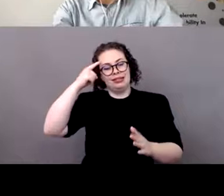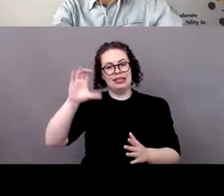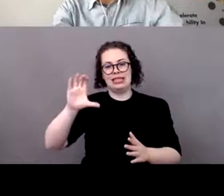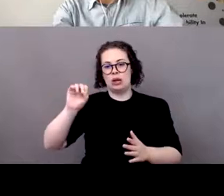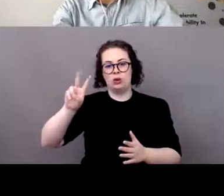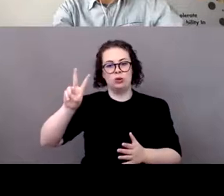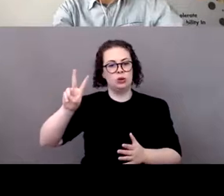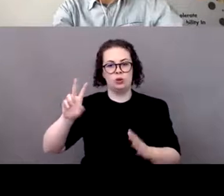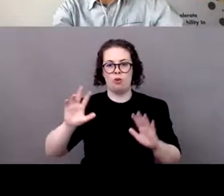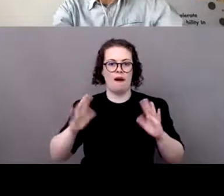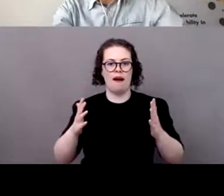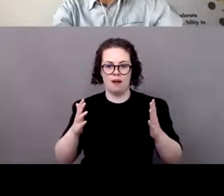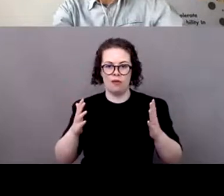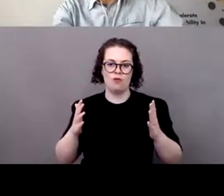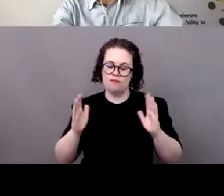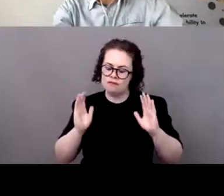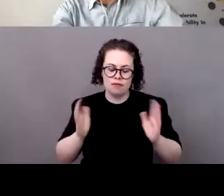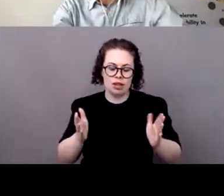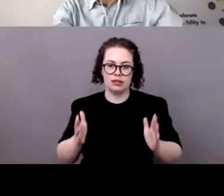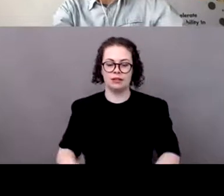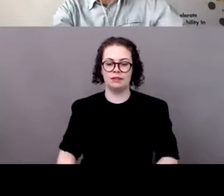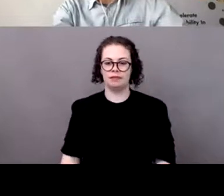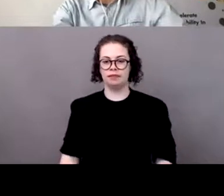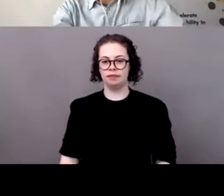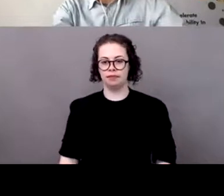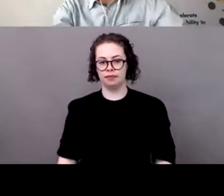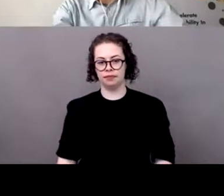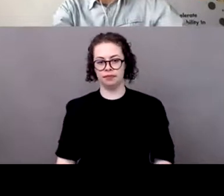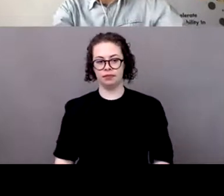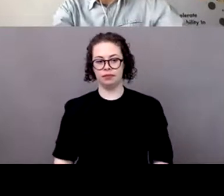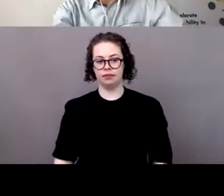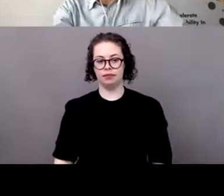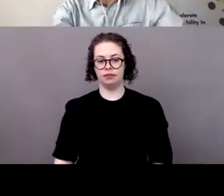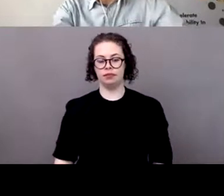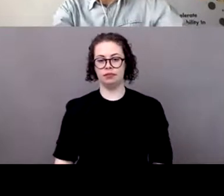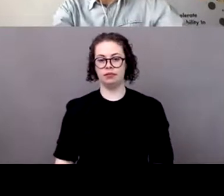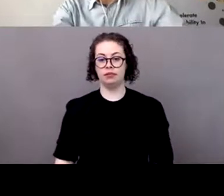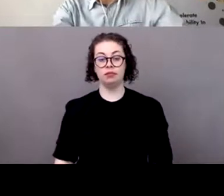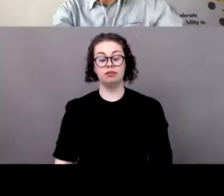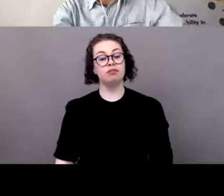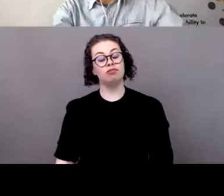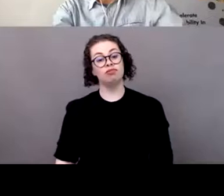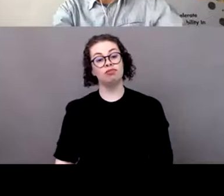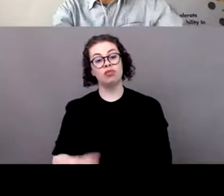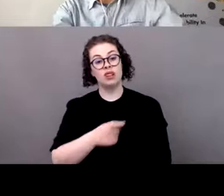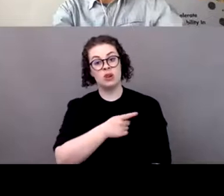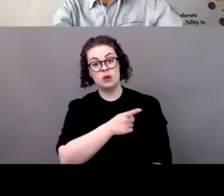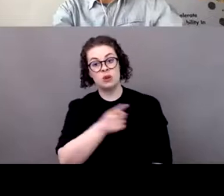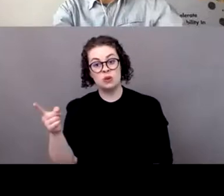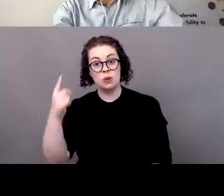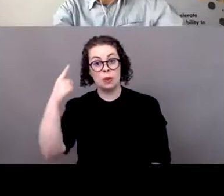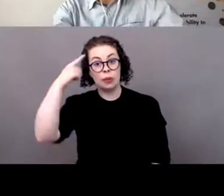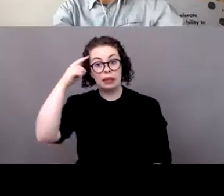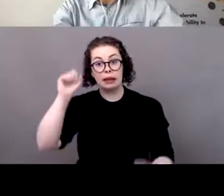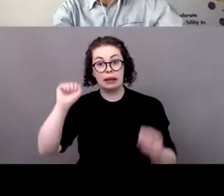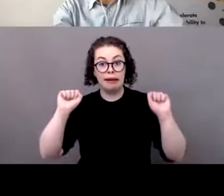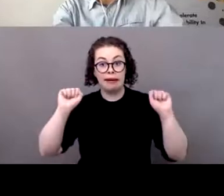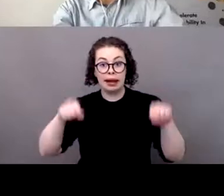To move on, do you think it's possible to imagine a carbon-free practice of